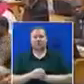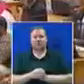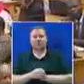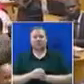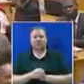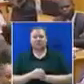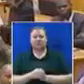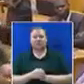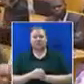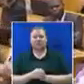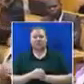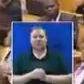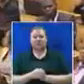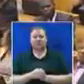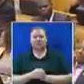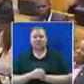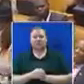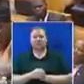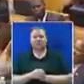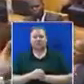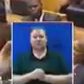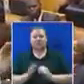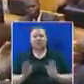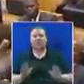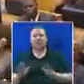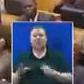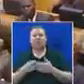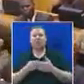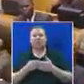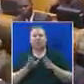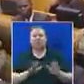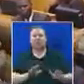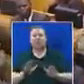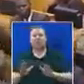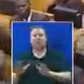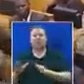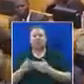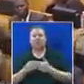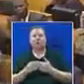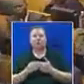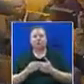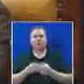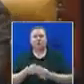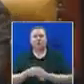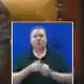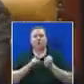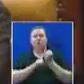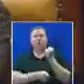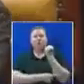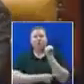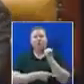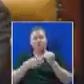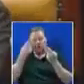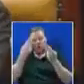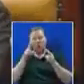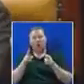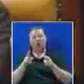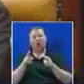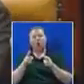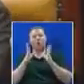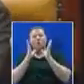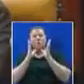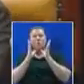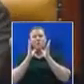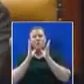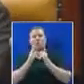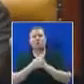Order. Order, members. Order. Can I ask you for the last time, Honorable Malema? But Chair, who said you are scared please, of